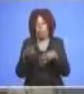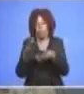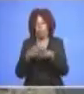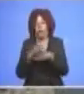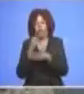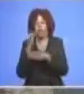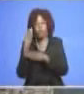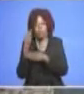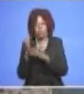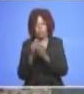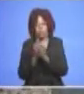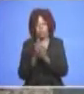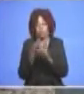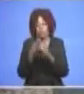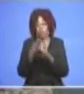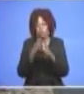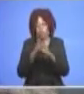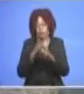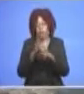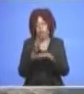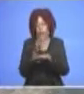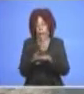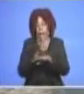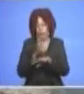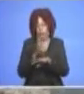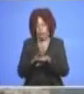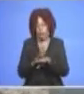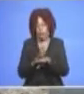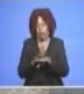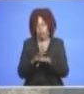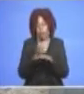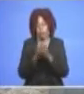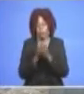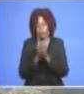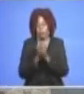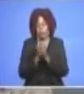home. Reporting from the Mud and Marsh Harbor, Abaco, I'm Altavi's Munnings, ZNS Network News.